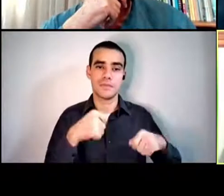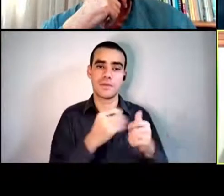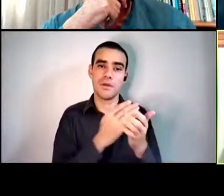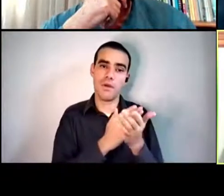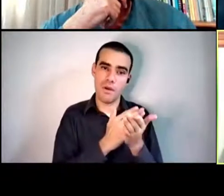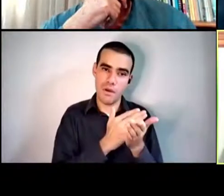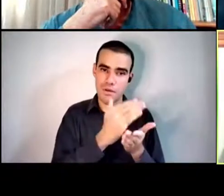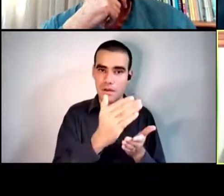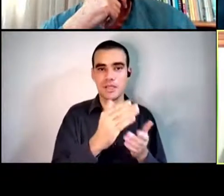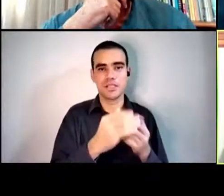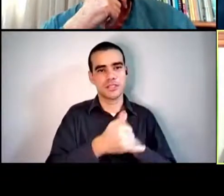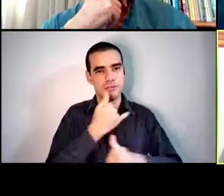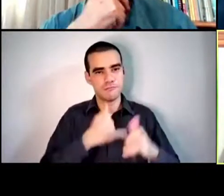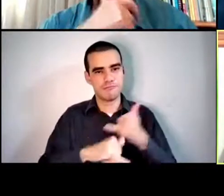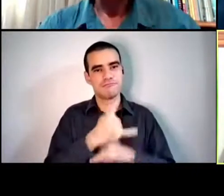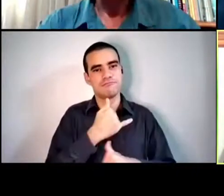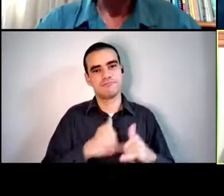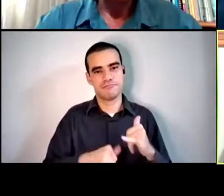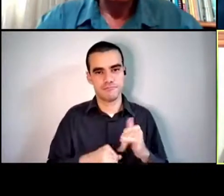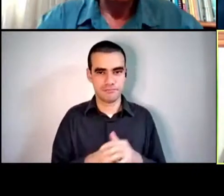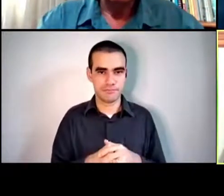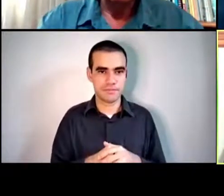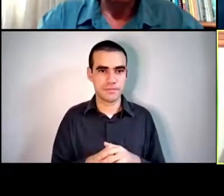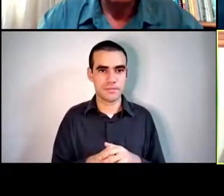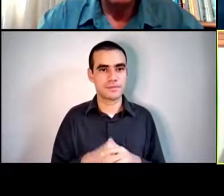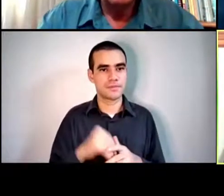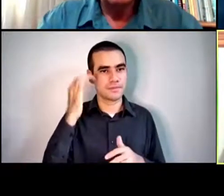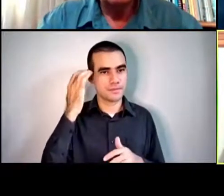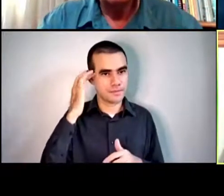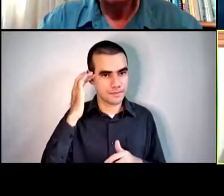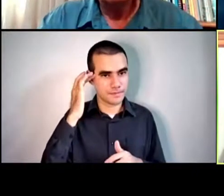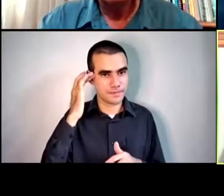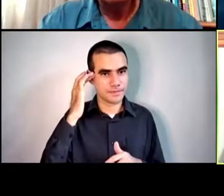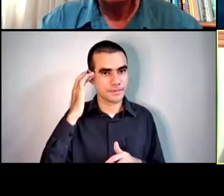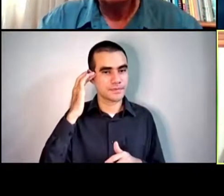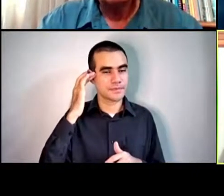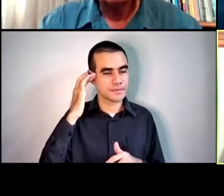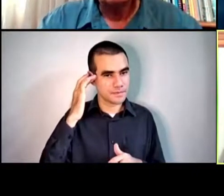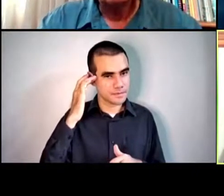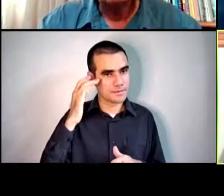we need to take an important step for this to happen.